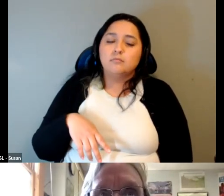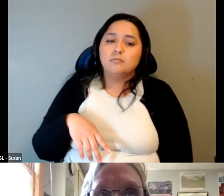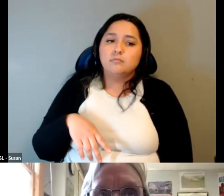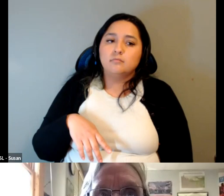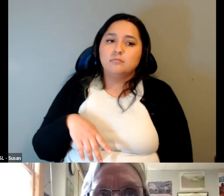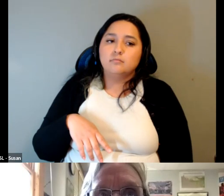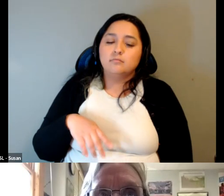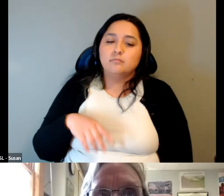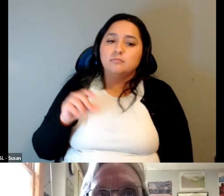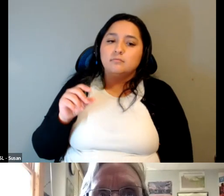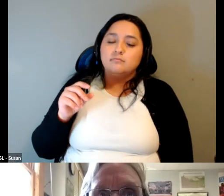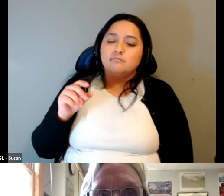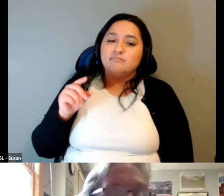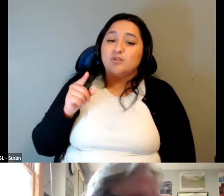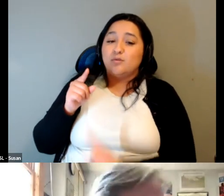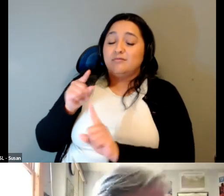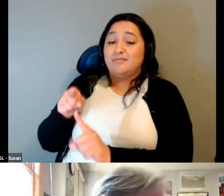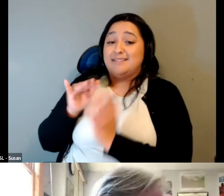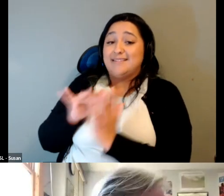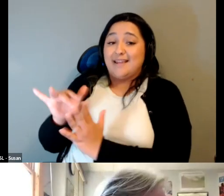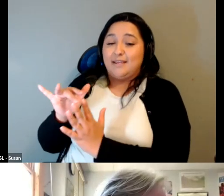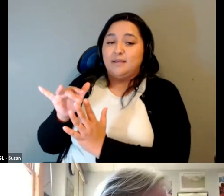Simbaris in New York City and published